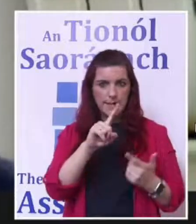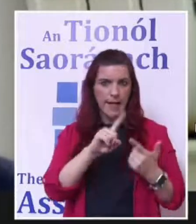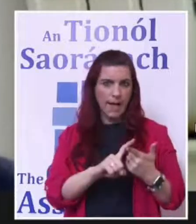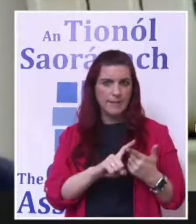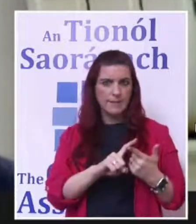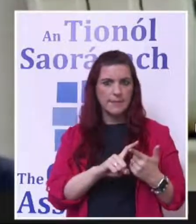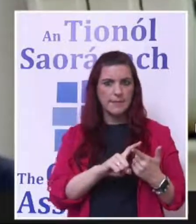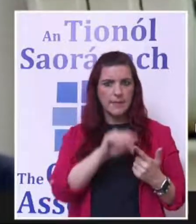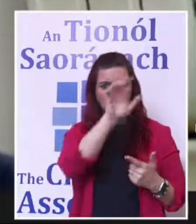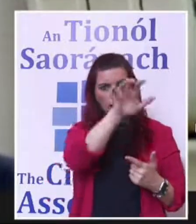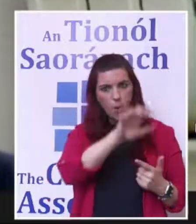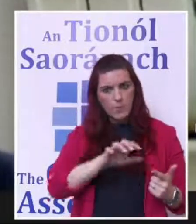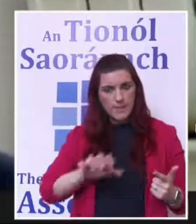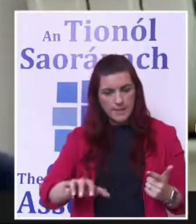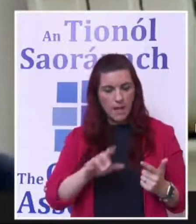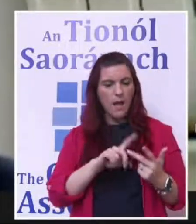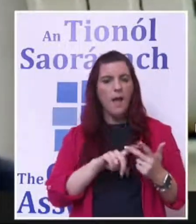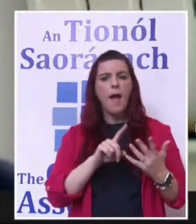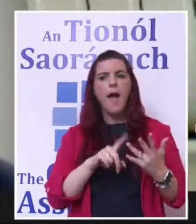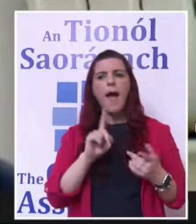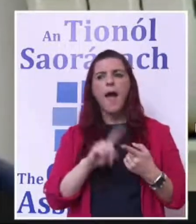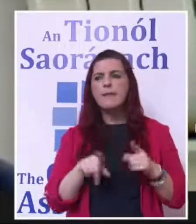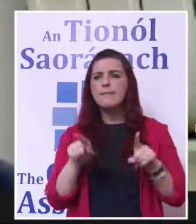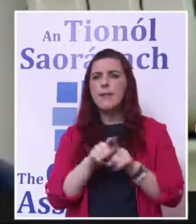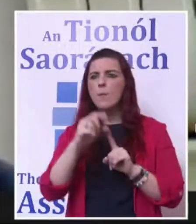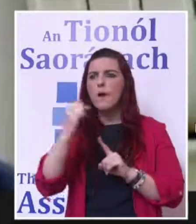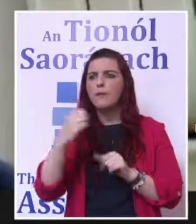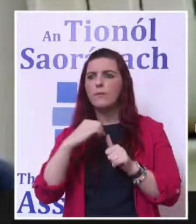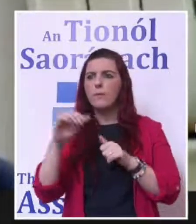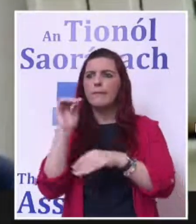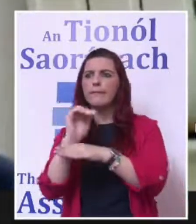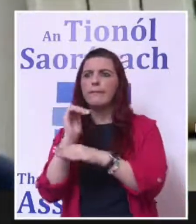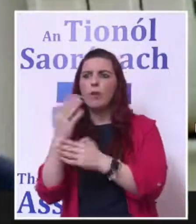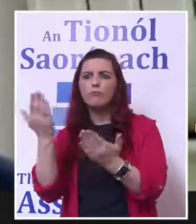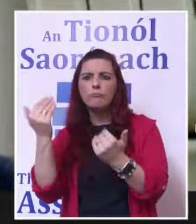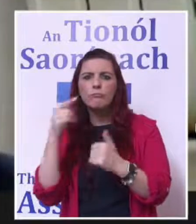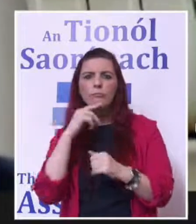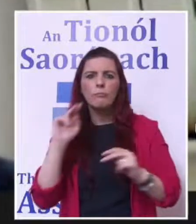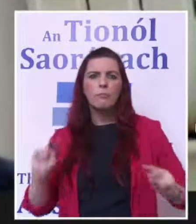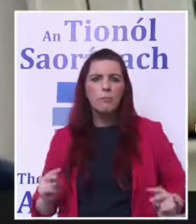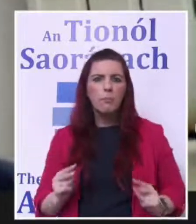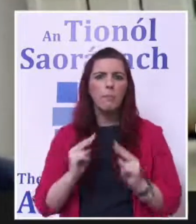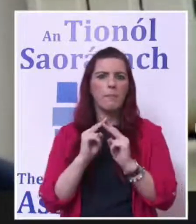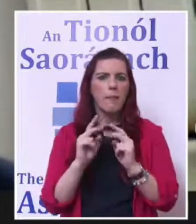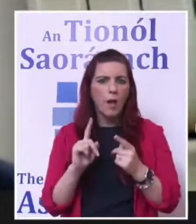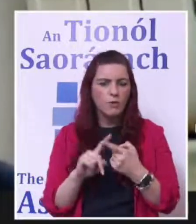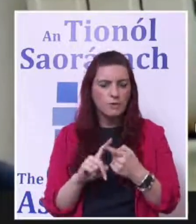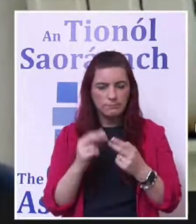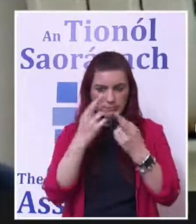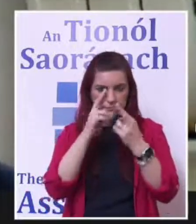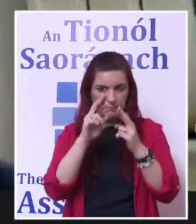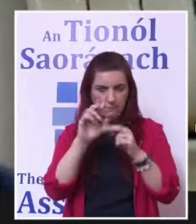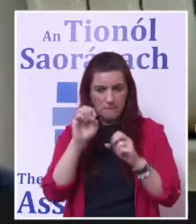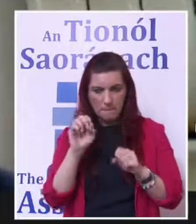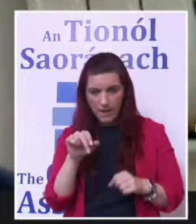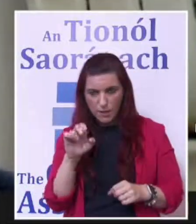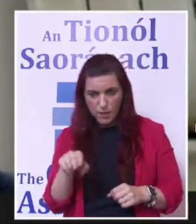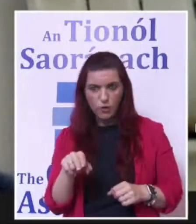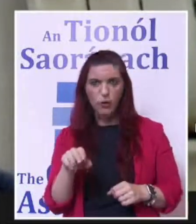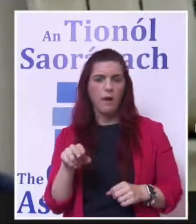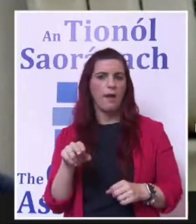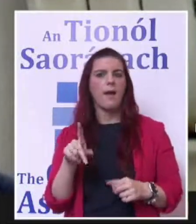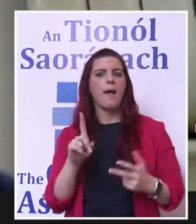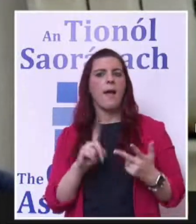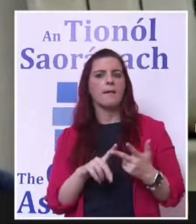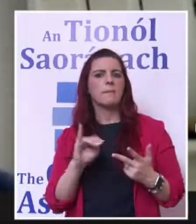three surrounding counties. And we got equally impressive presentations by any standards from the international representatives. And what really struck me